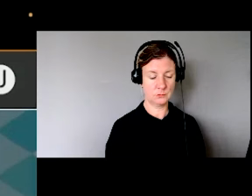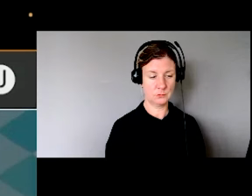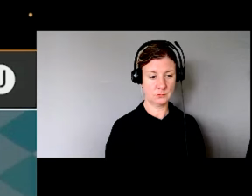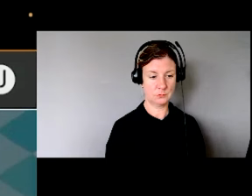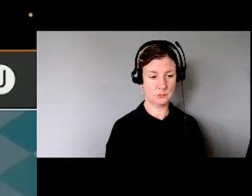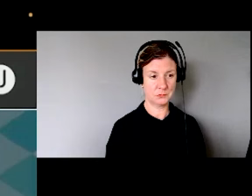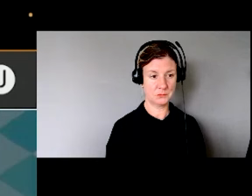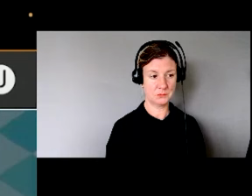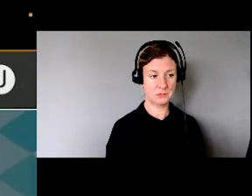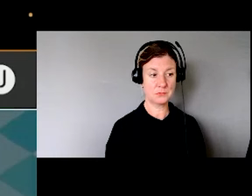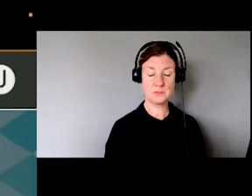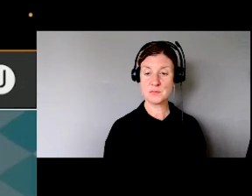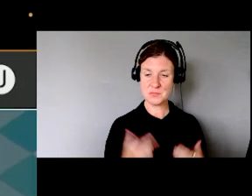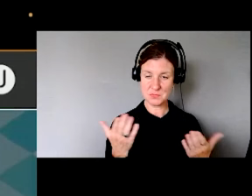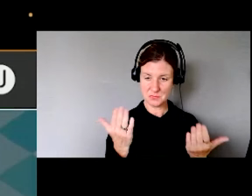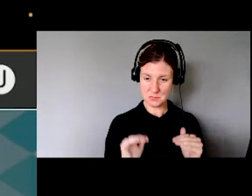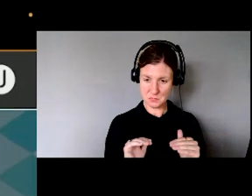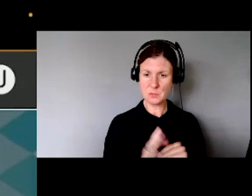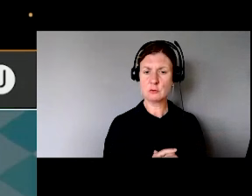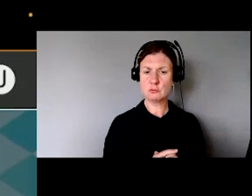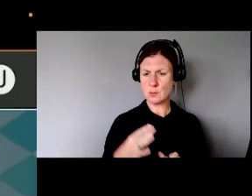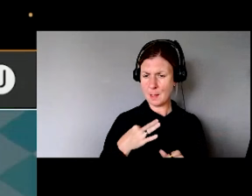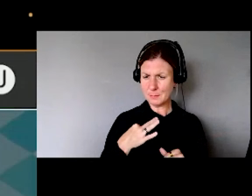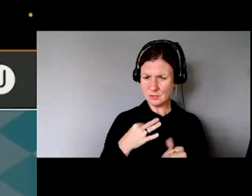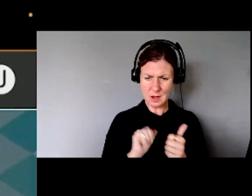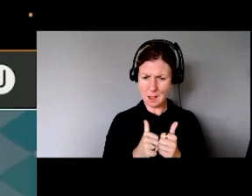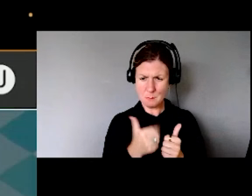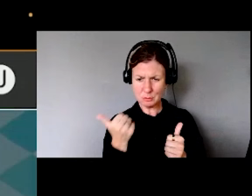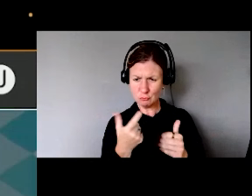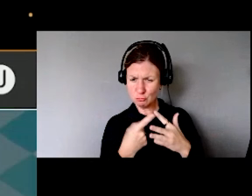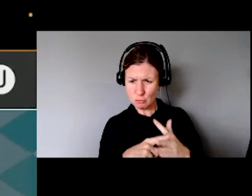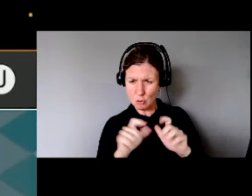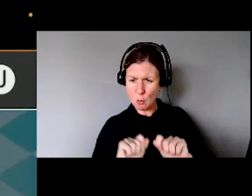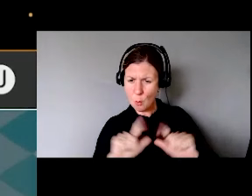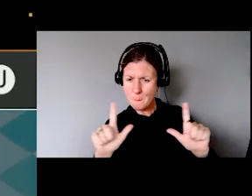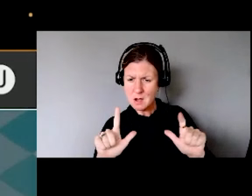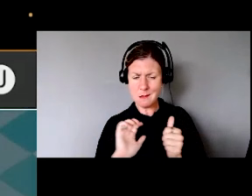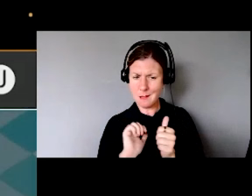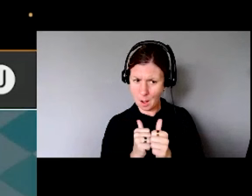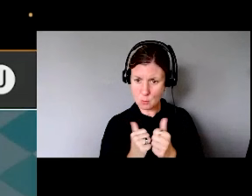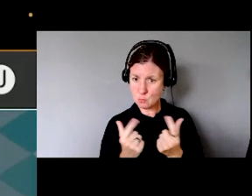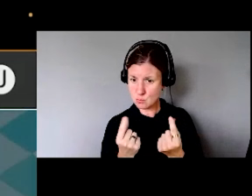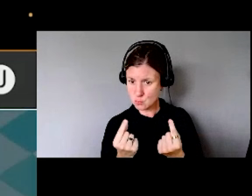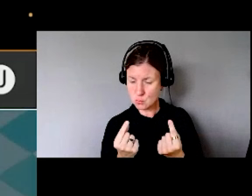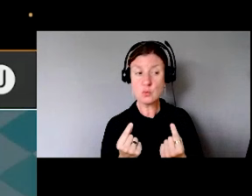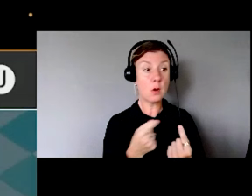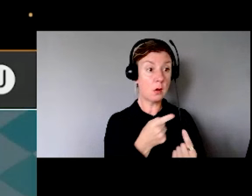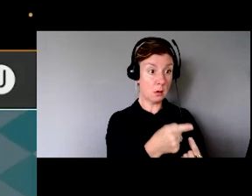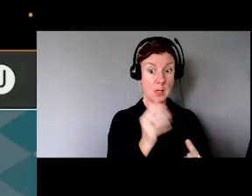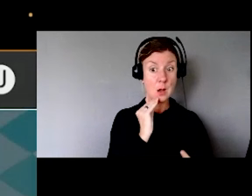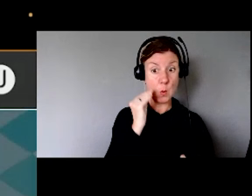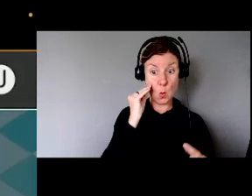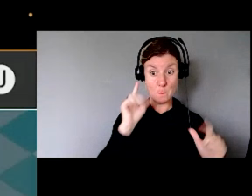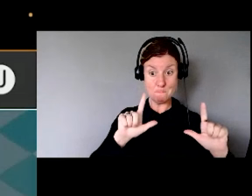Now I will show you how to open an application. To open an application, start from the home page. Locate